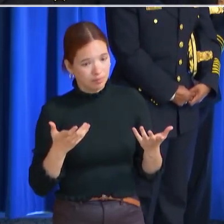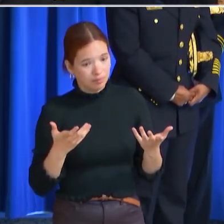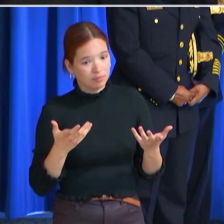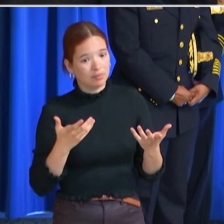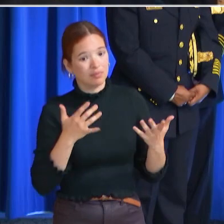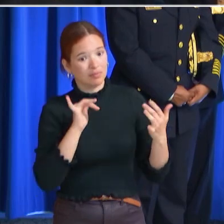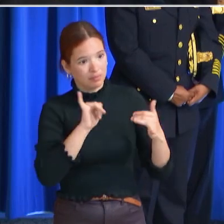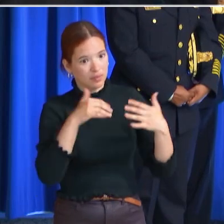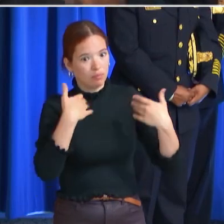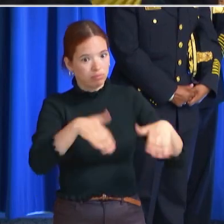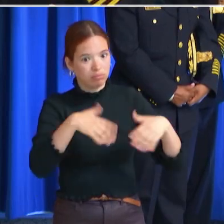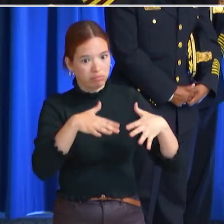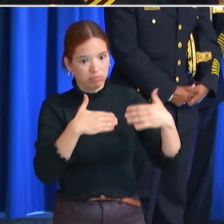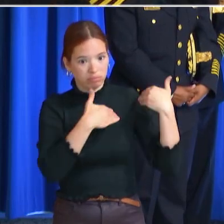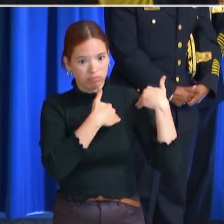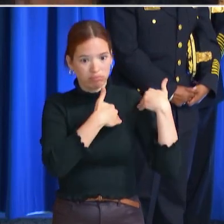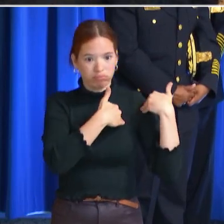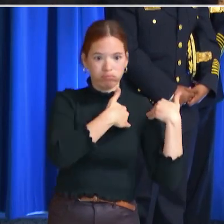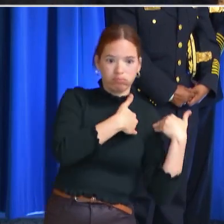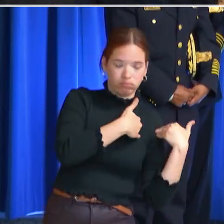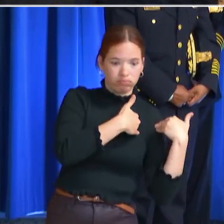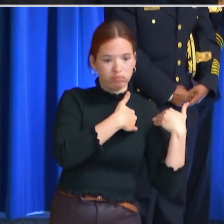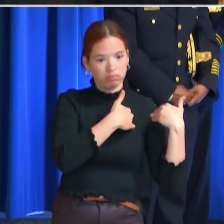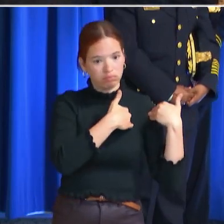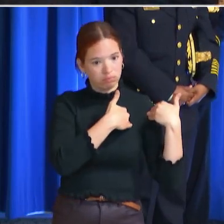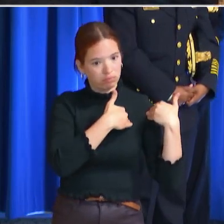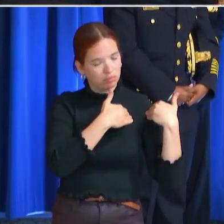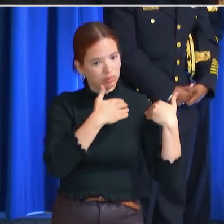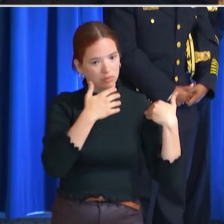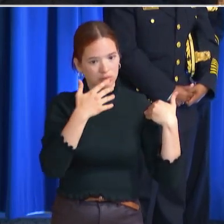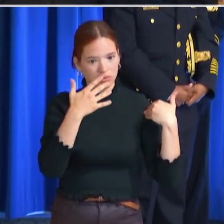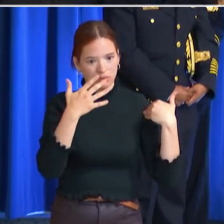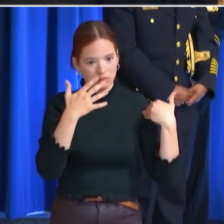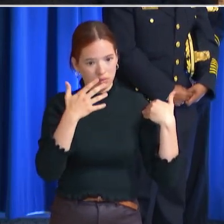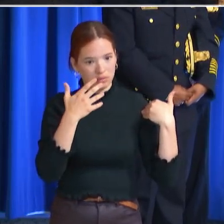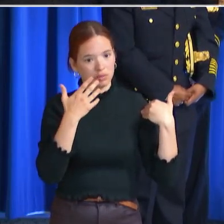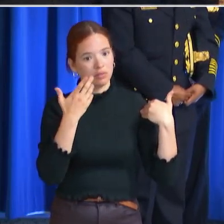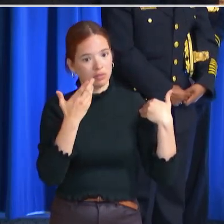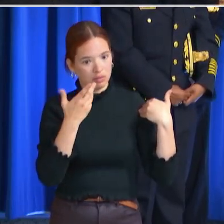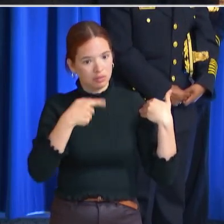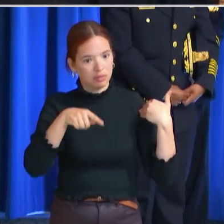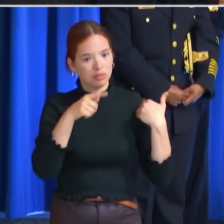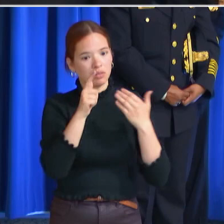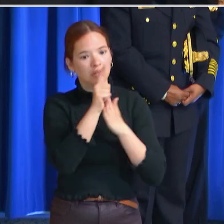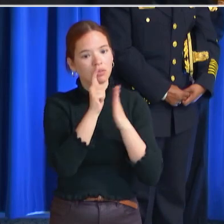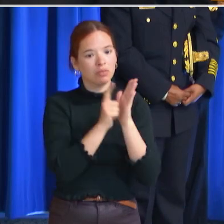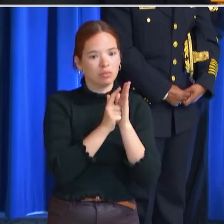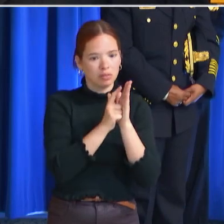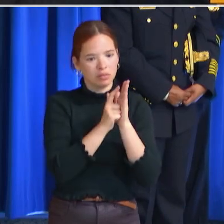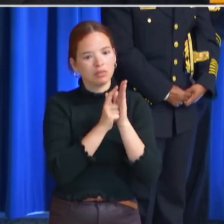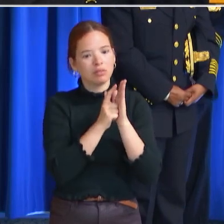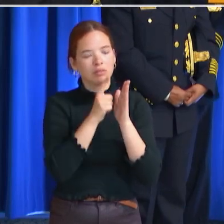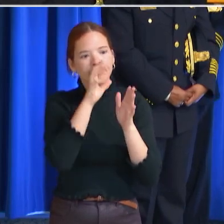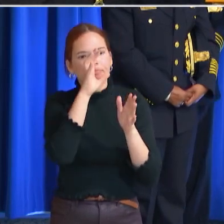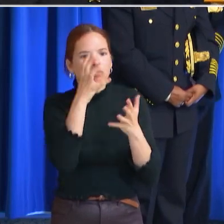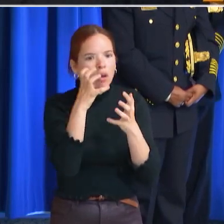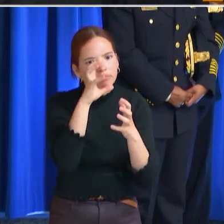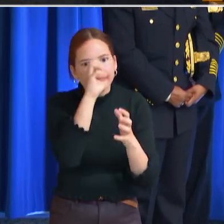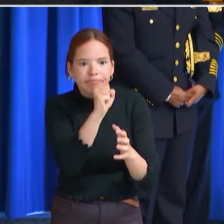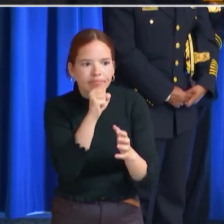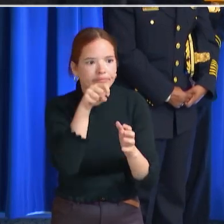responsibility, is also very attractive for law enforcement professionals. This is a unique